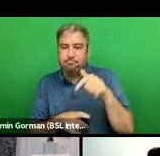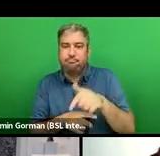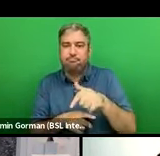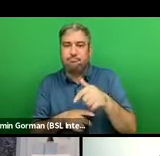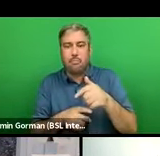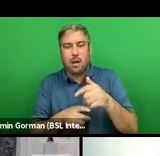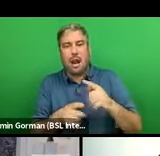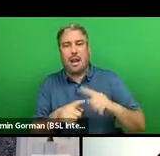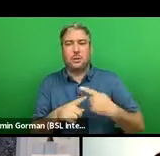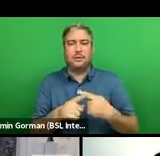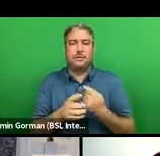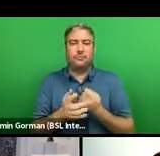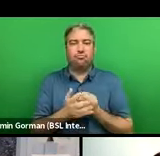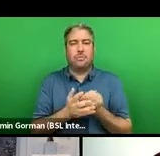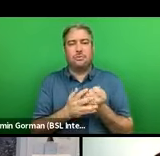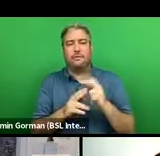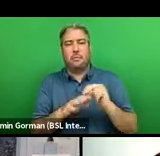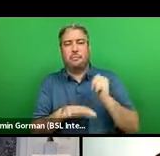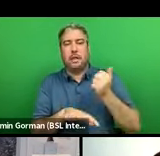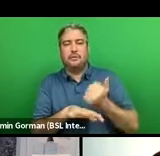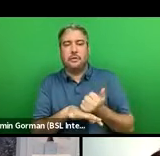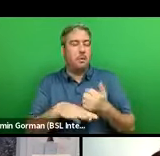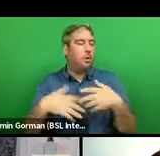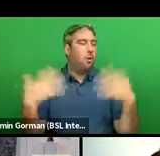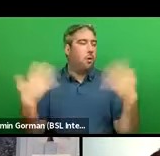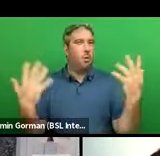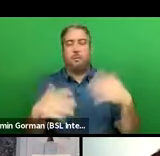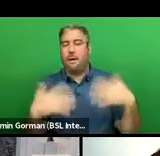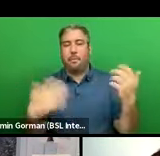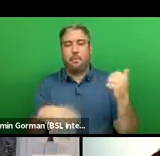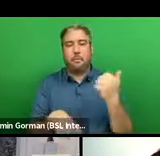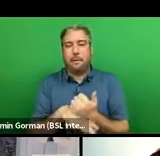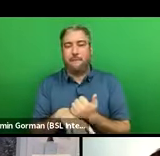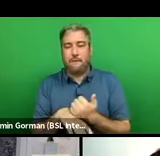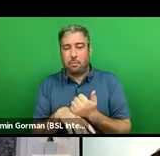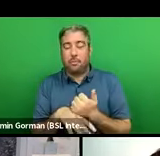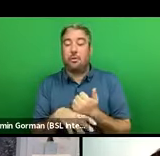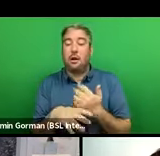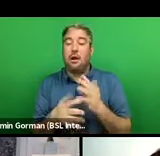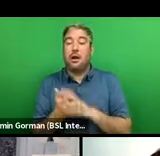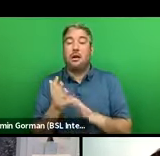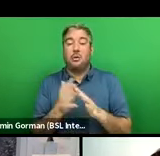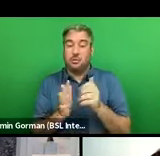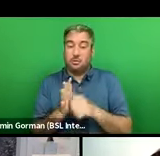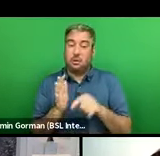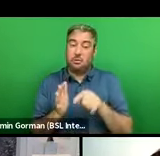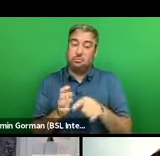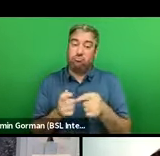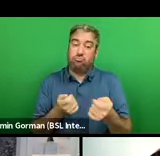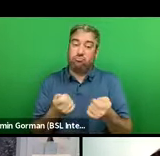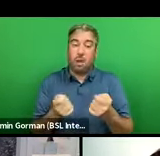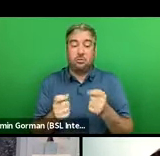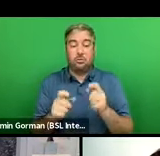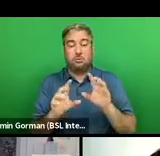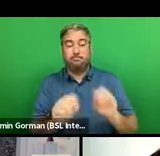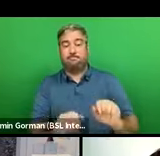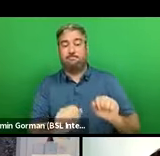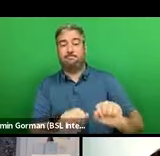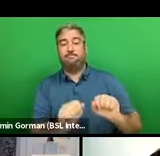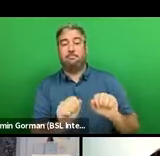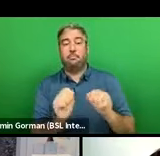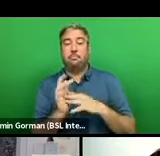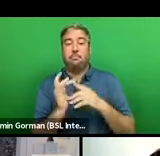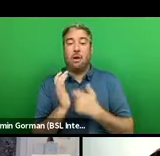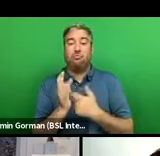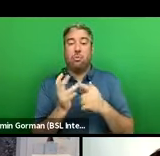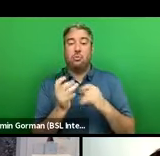from regulation that prevents Microsoft to be, to appropriate, parts of the